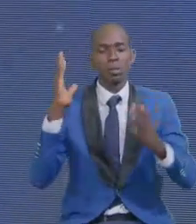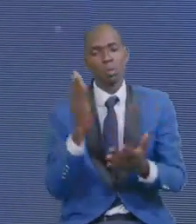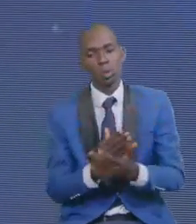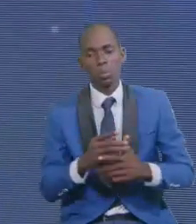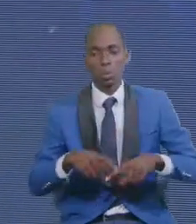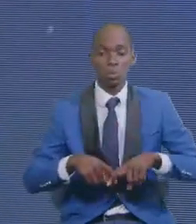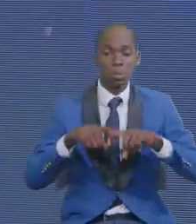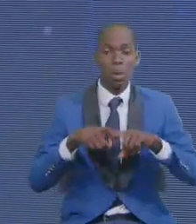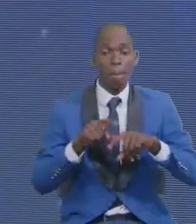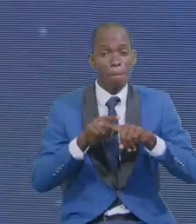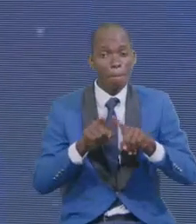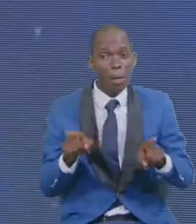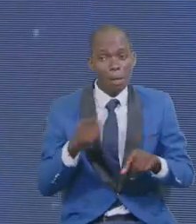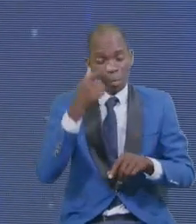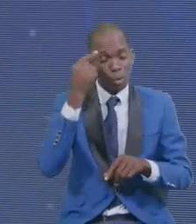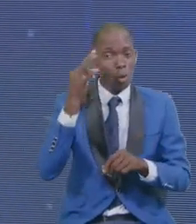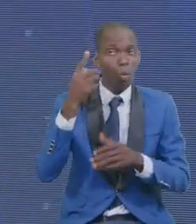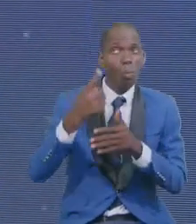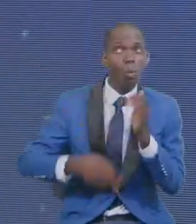But because of what God told me,